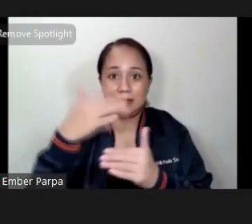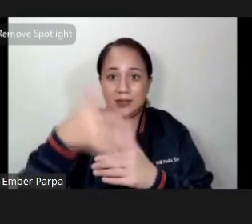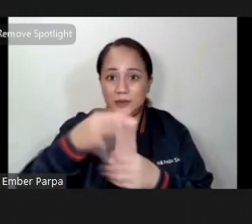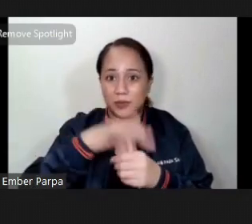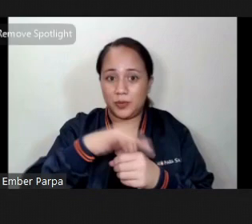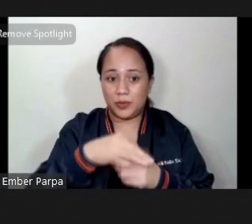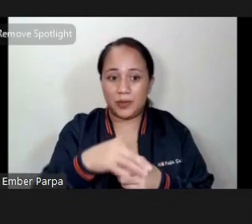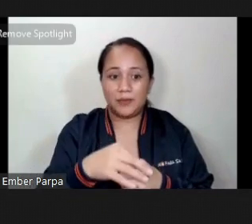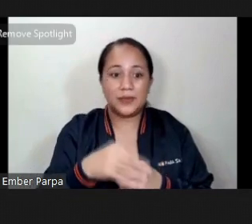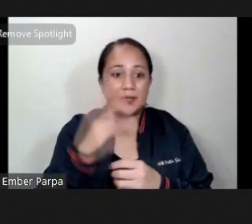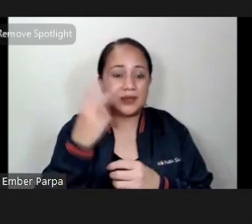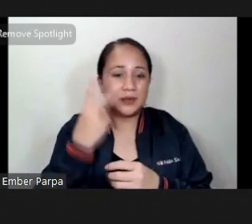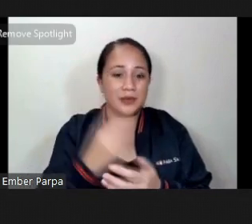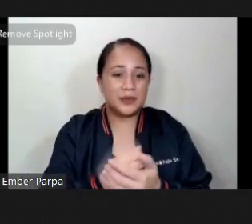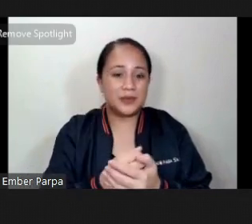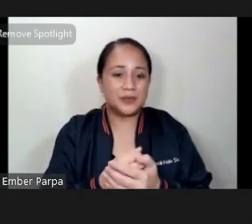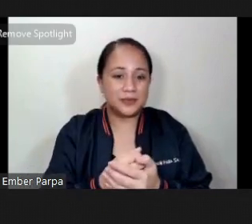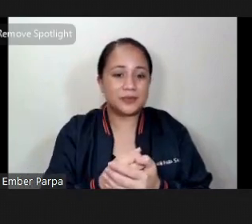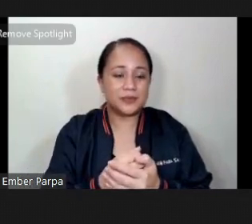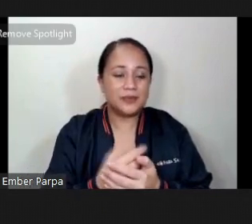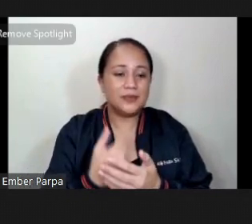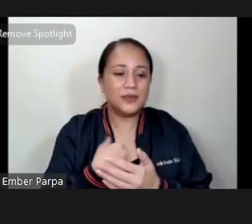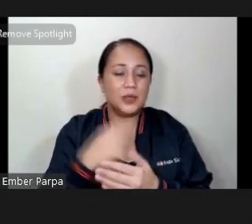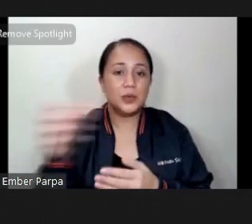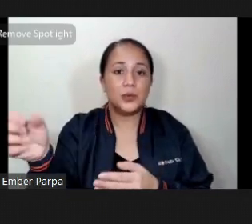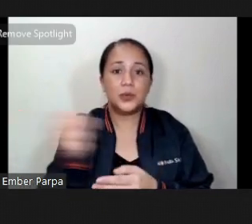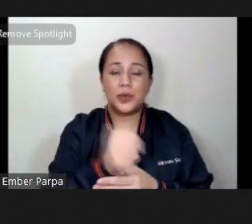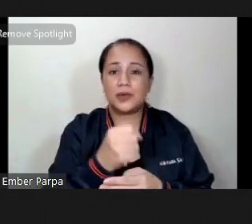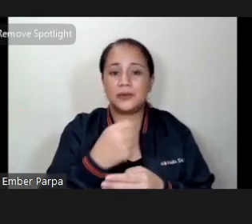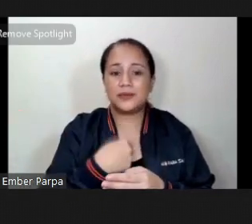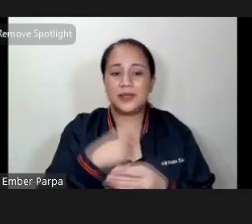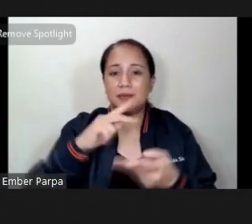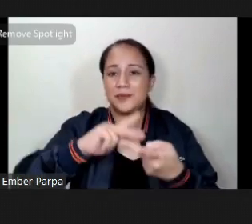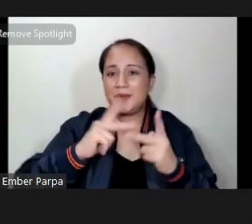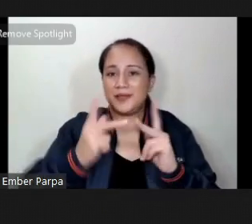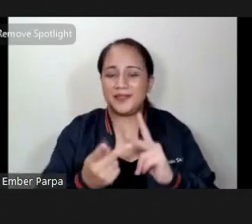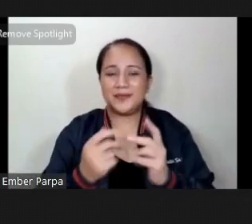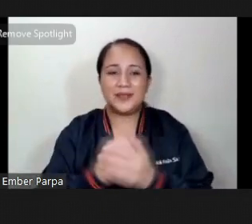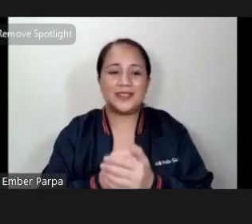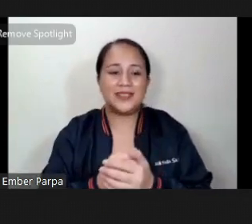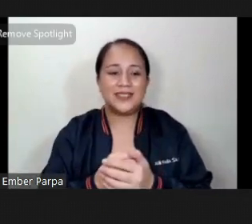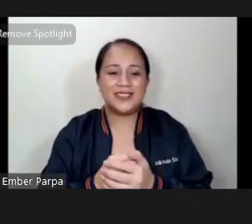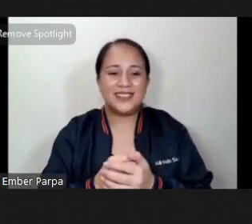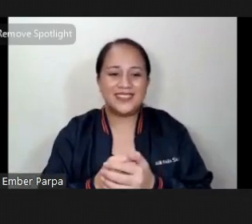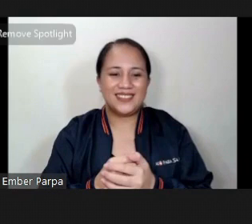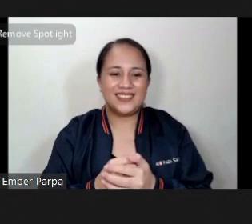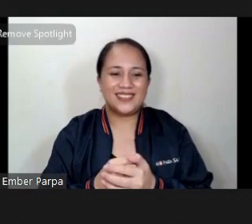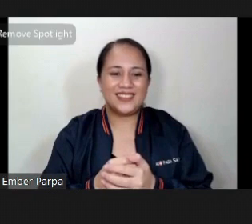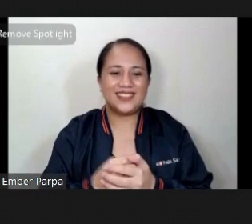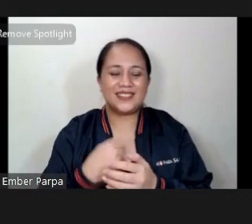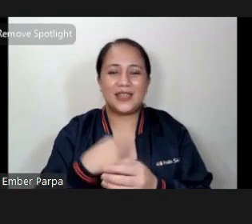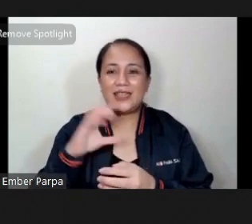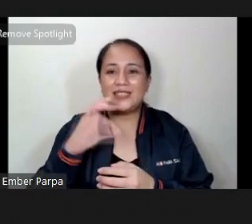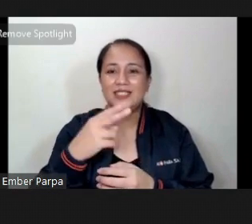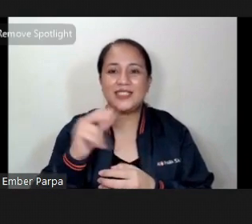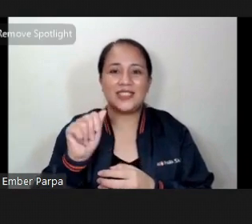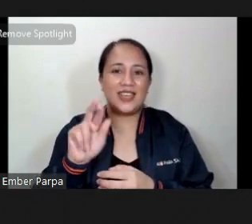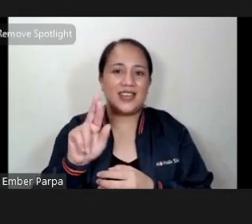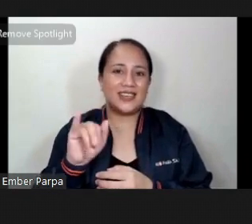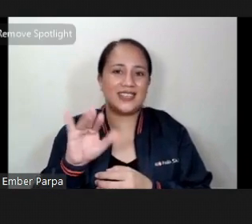Key Result Areas at Output, tinatawagan ko ang ating partner, Ate Charisse,